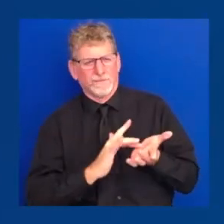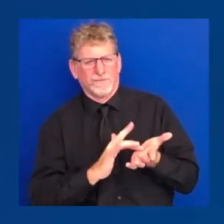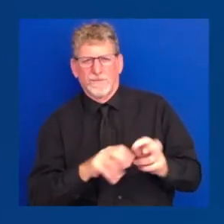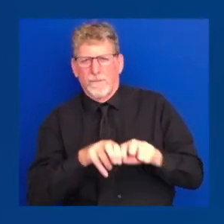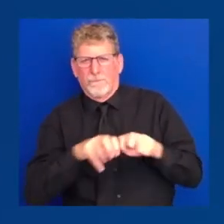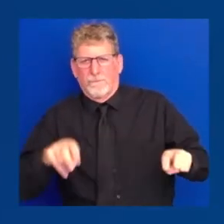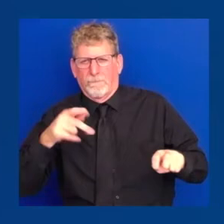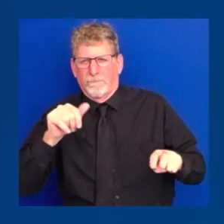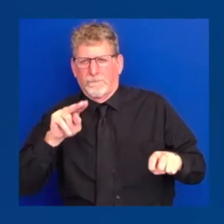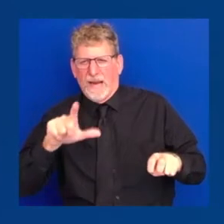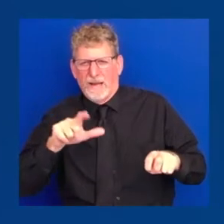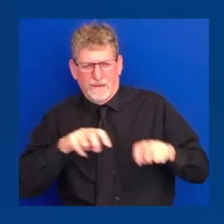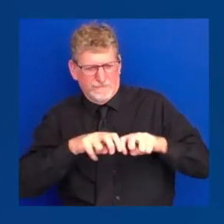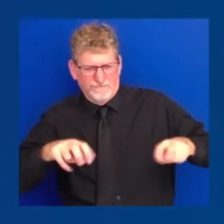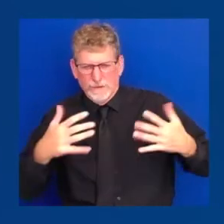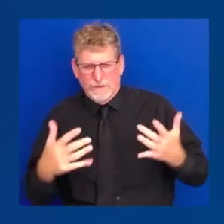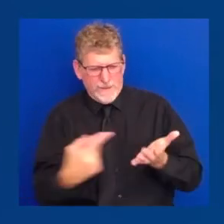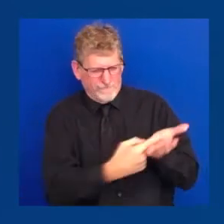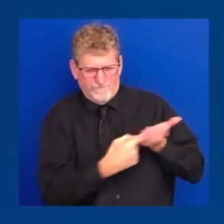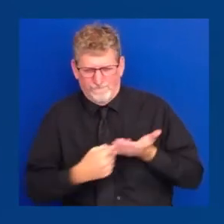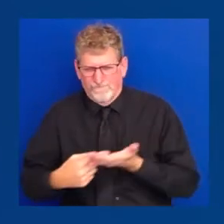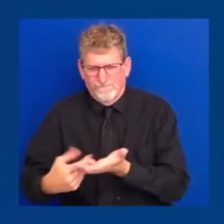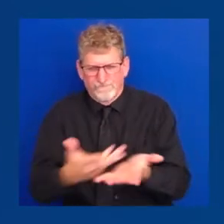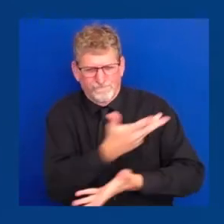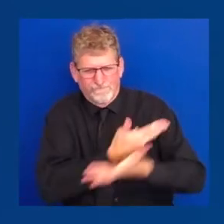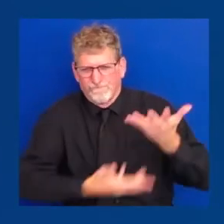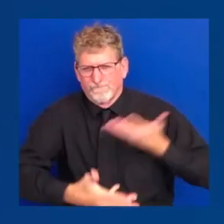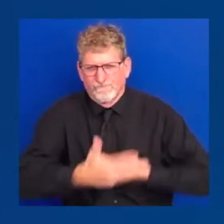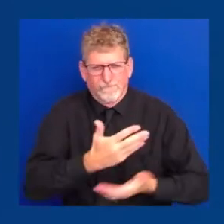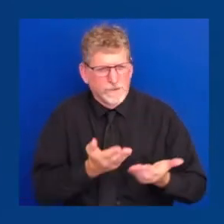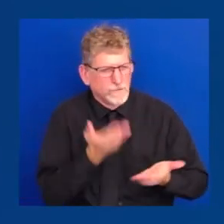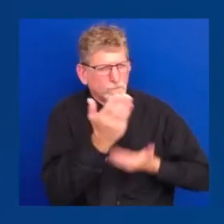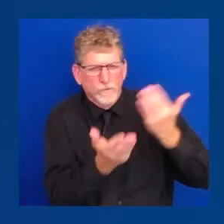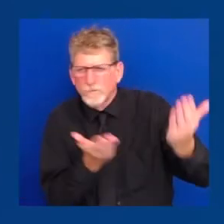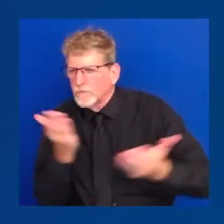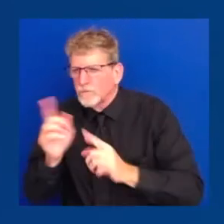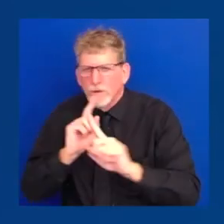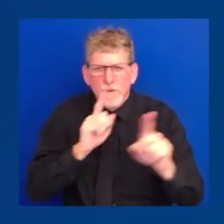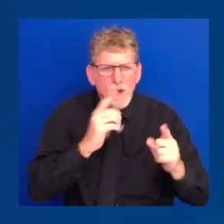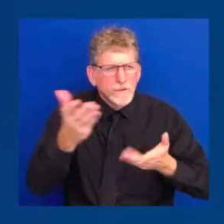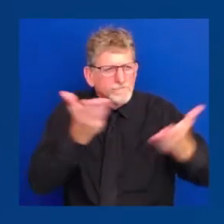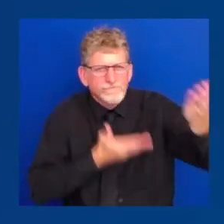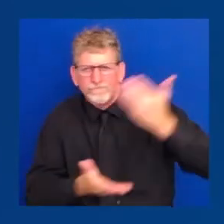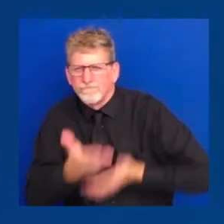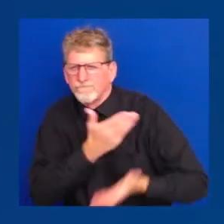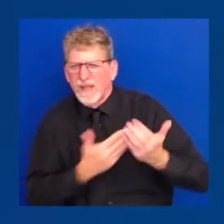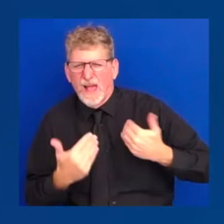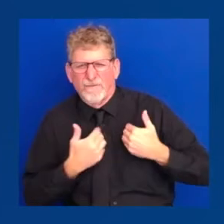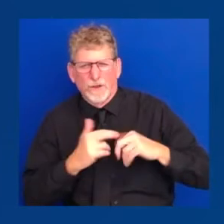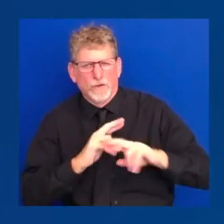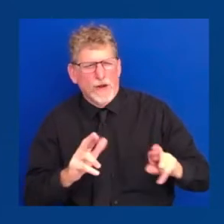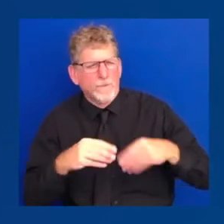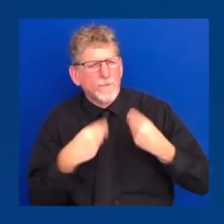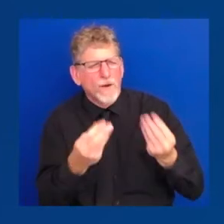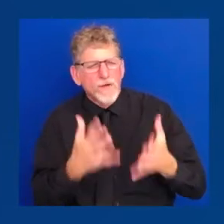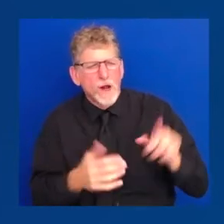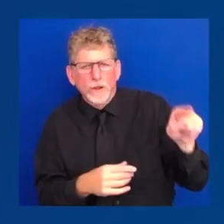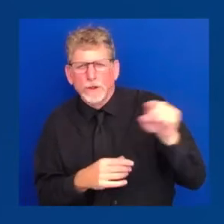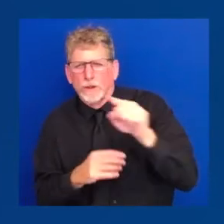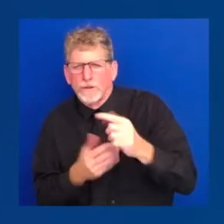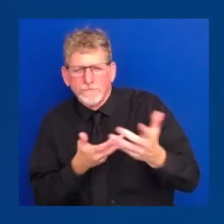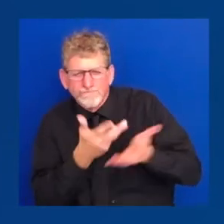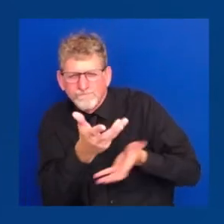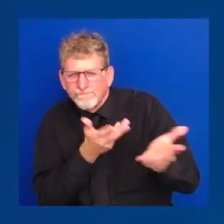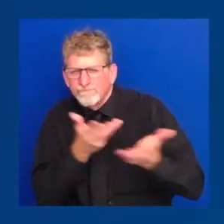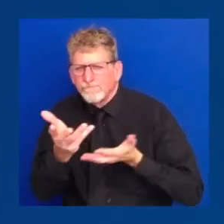healthcare providers throughout the world regarding specific COVID-19 treatments based on the